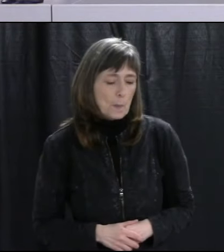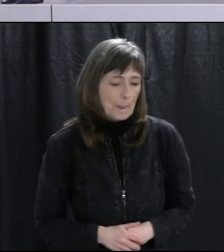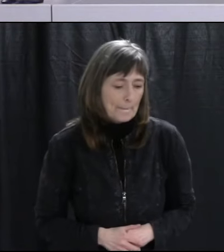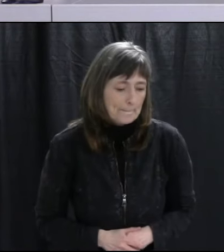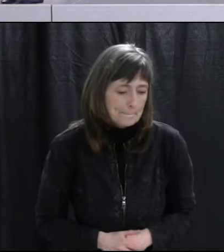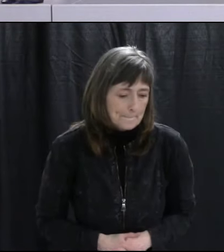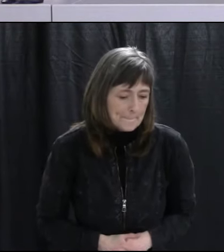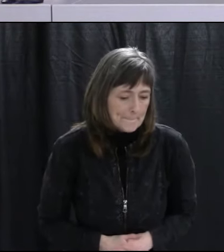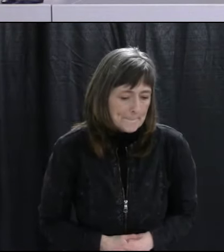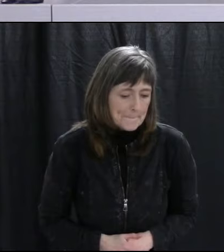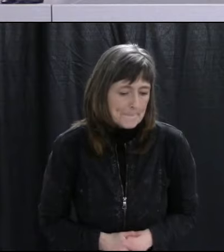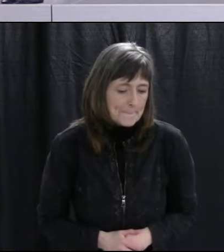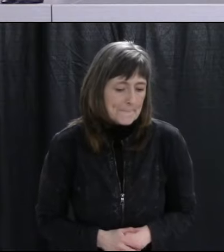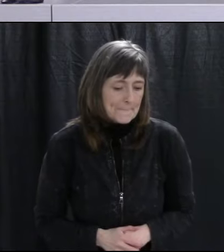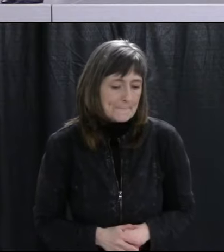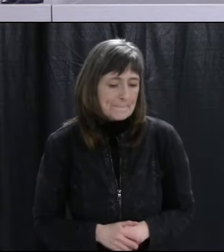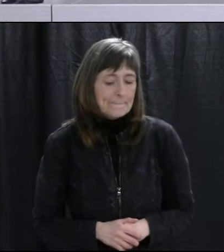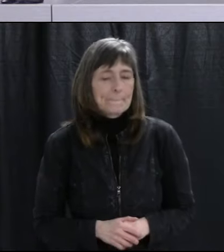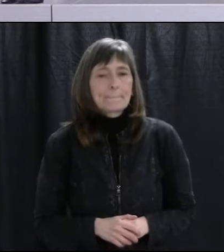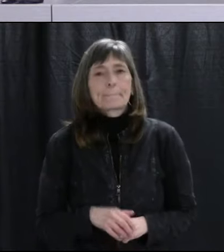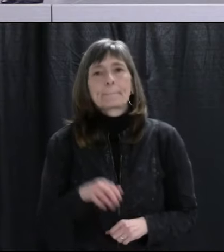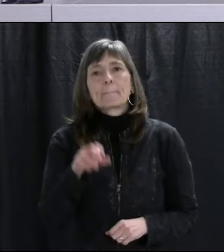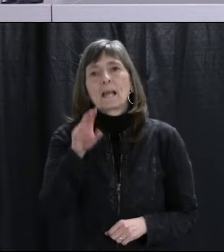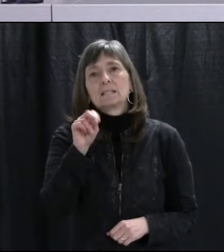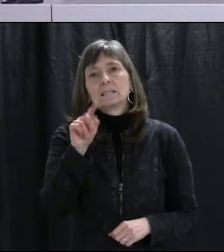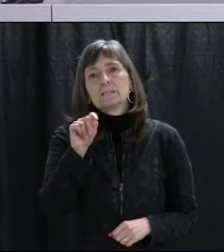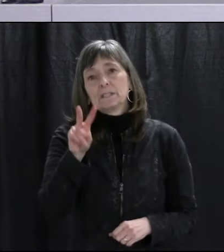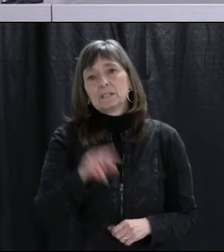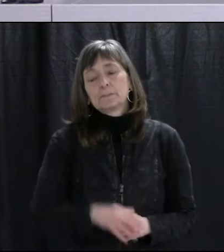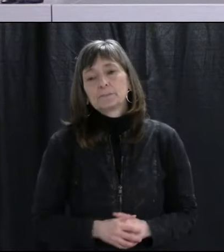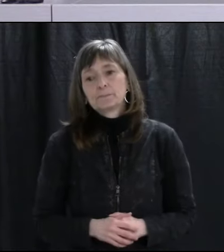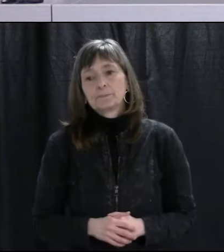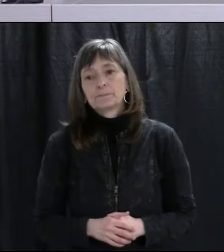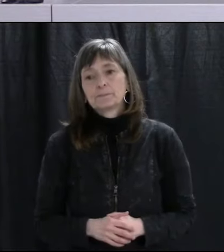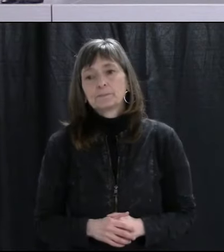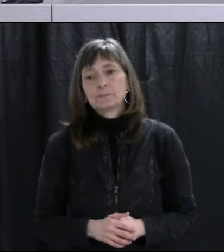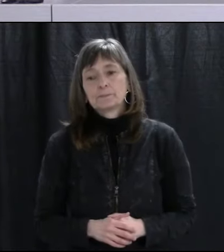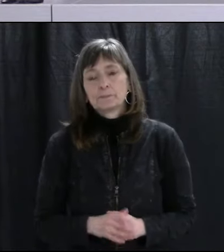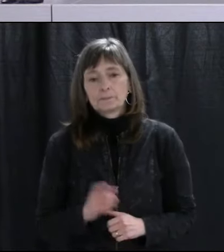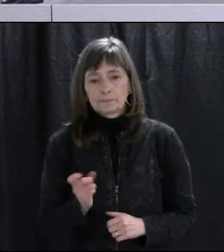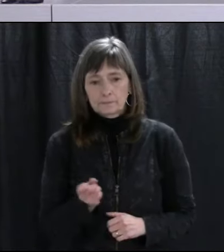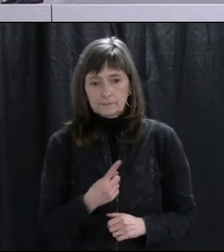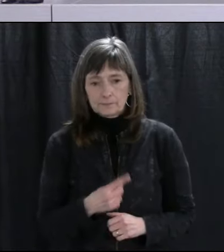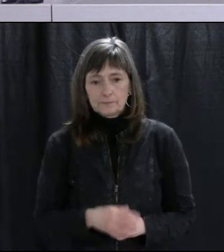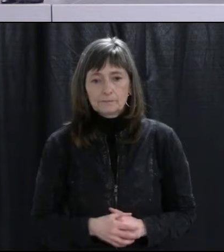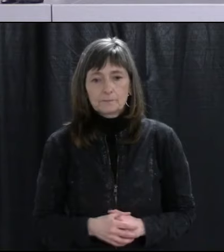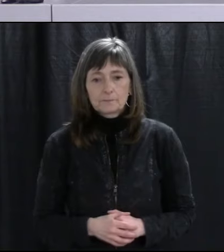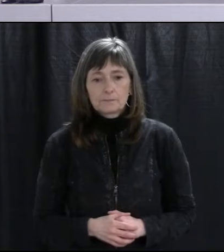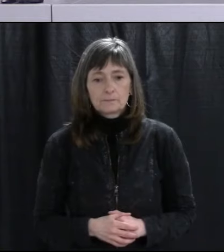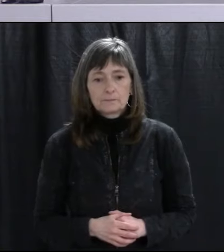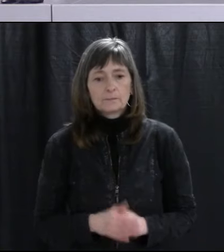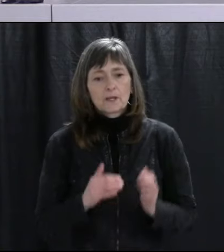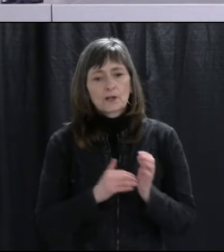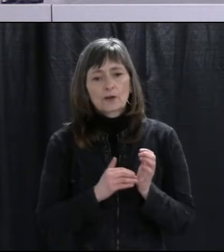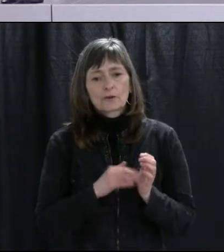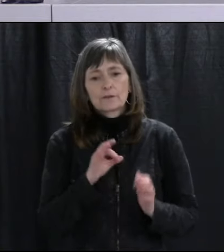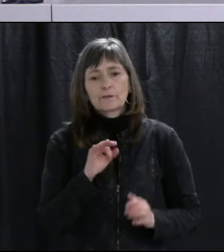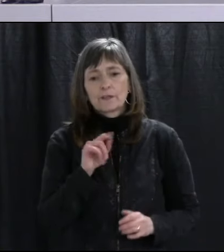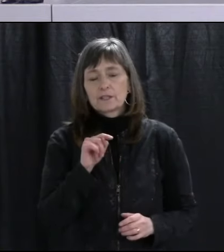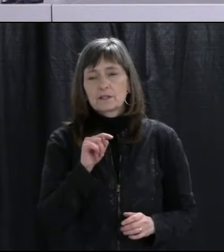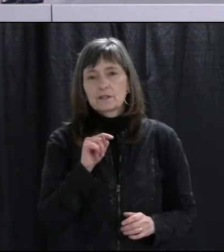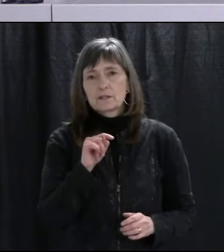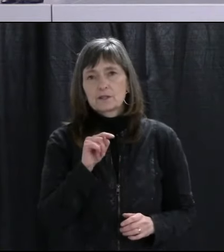Thank you. Our next question is from Kellyanne Roberts from MTV News. Please go ahead. Your line is open. Dr. Fitzgerald, we've